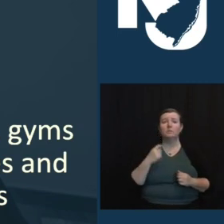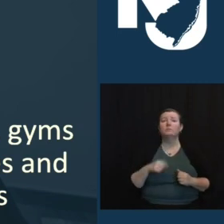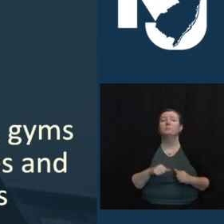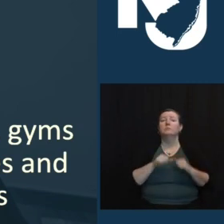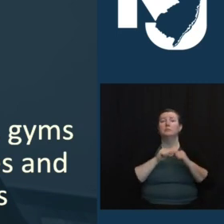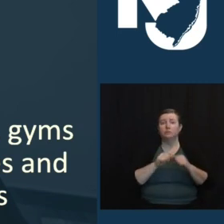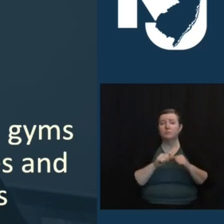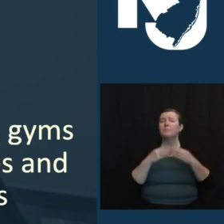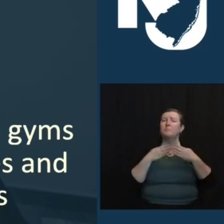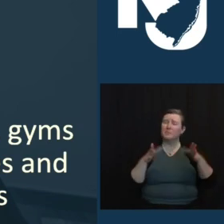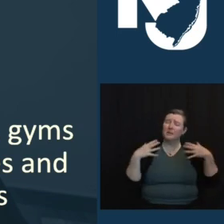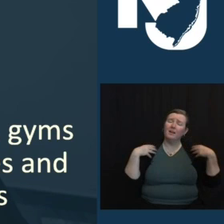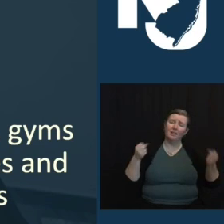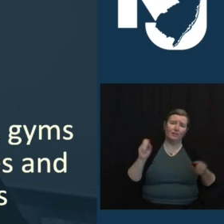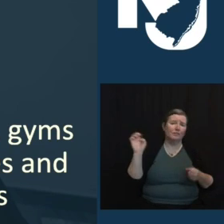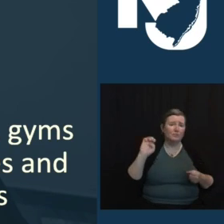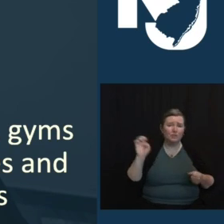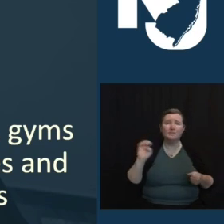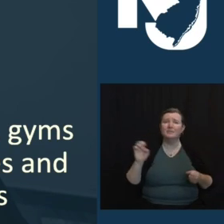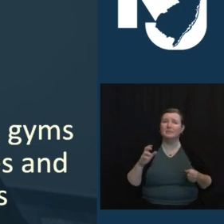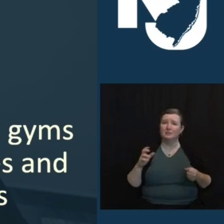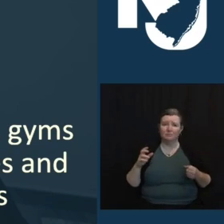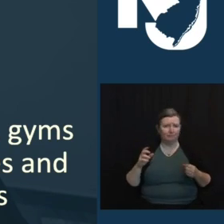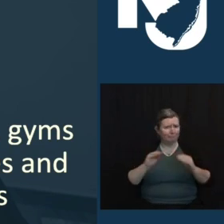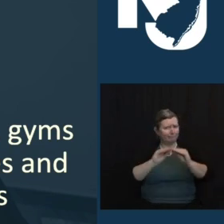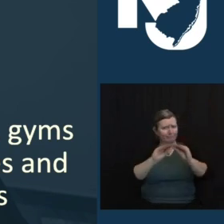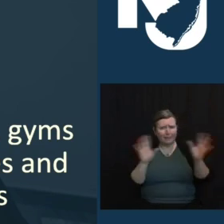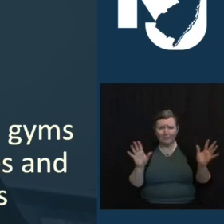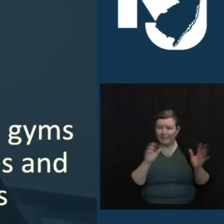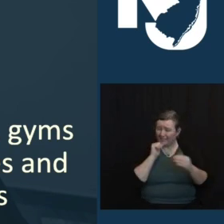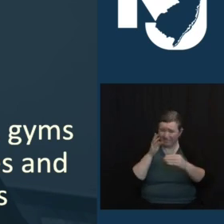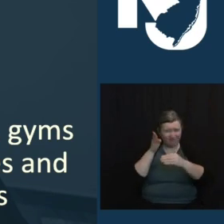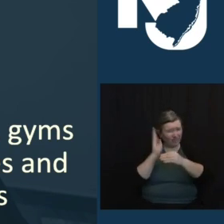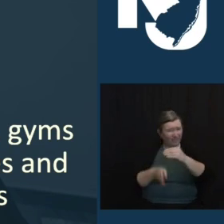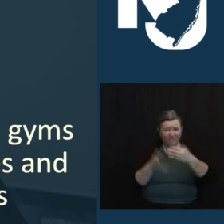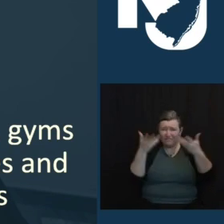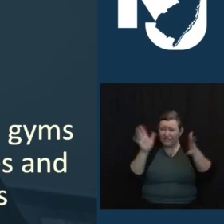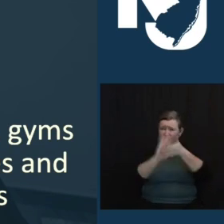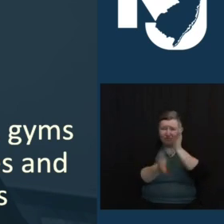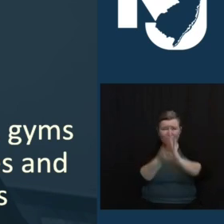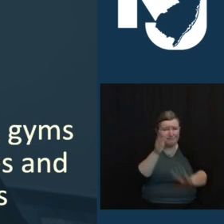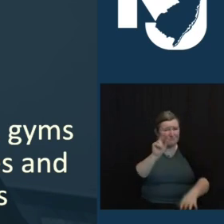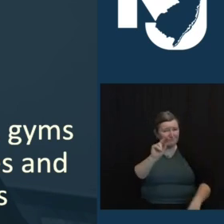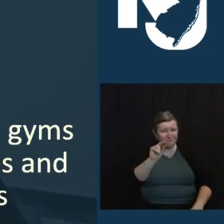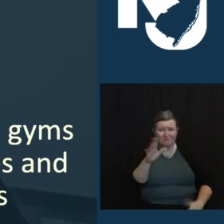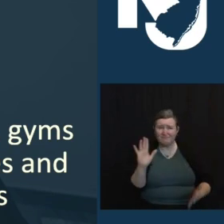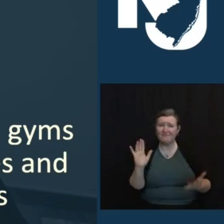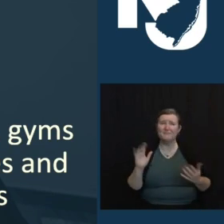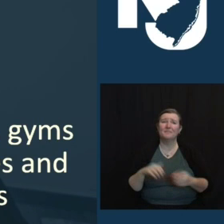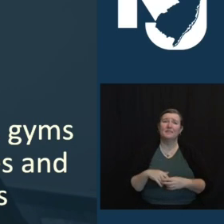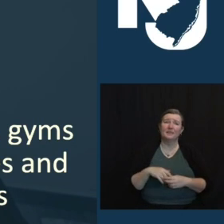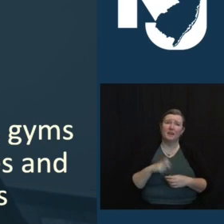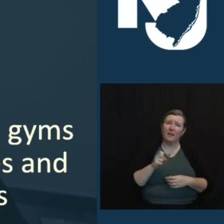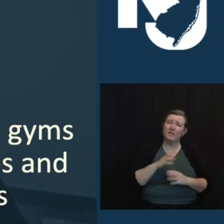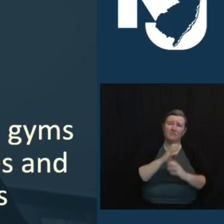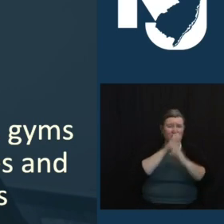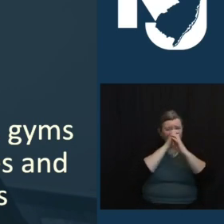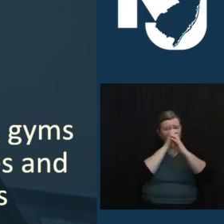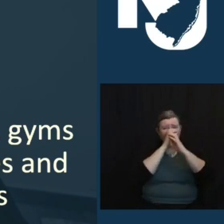emergency because it is not over, because of this basic reality. We must remain vigilant and we must remain